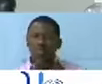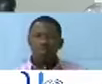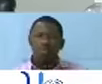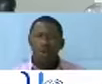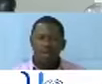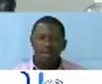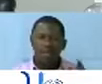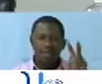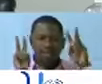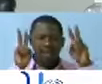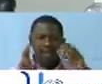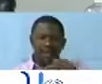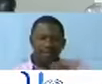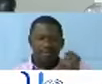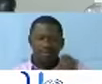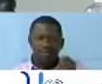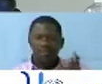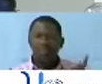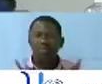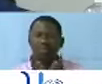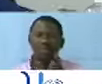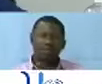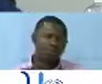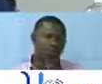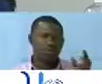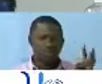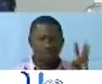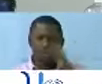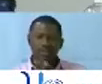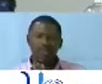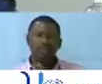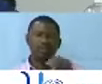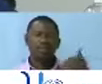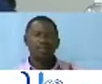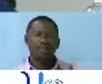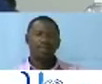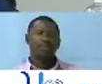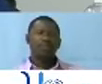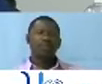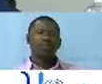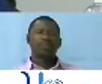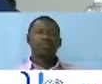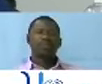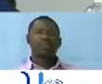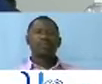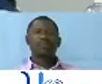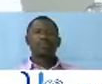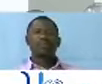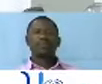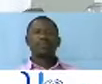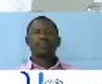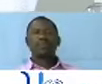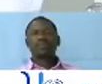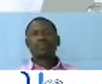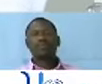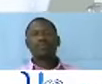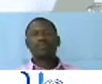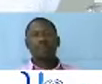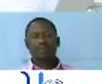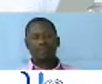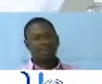the delegation? Amon nga li tax mu baña gisse tanef yoy fi ñewoo. Well, that is his style. I mean, he did not want to give them